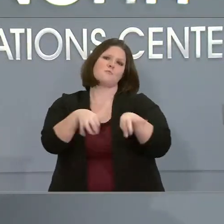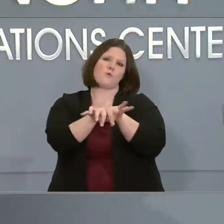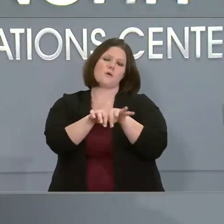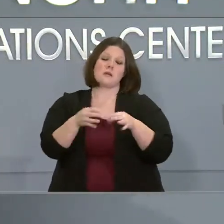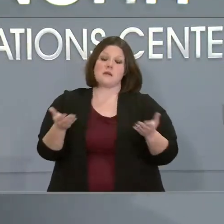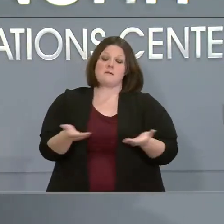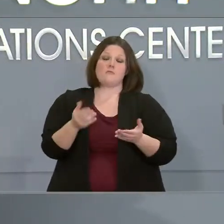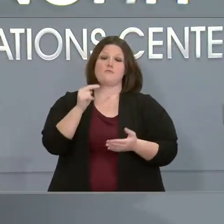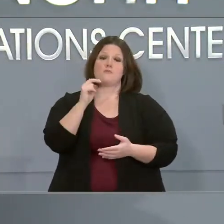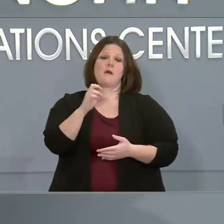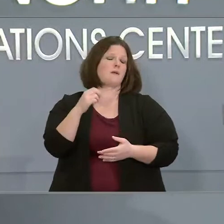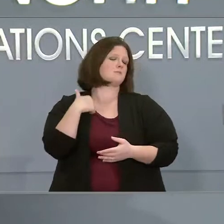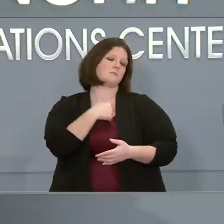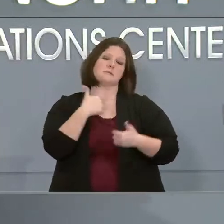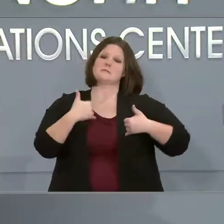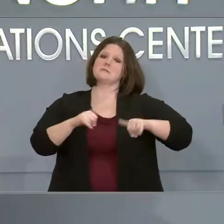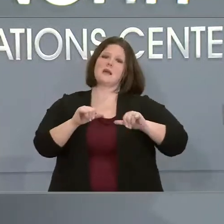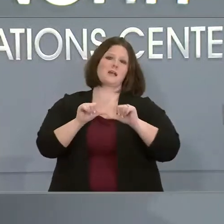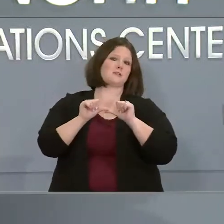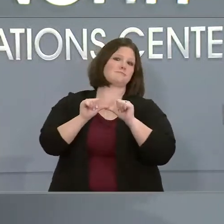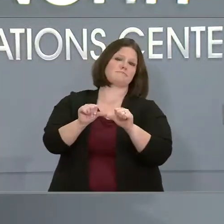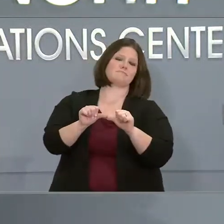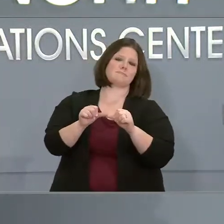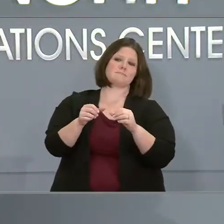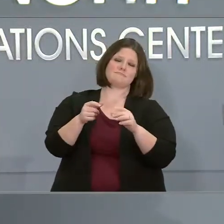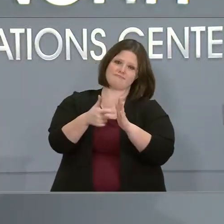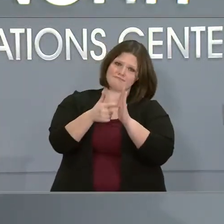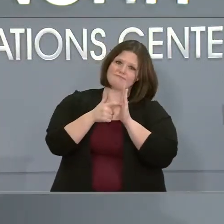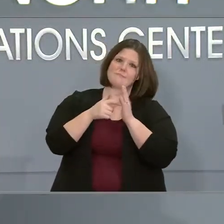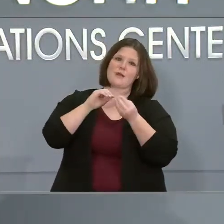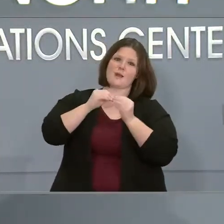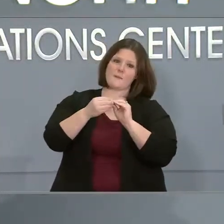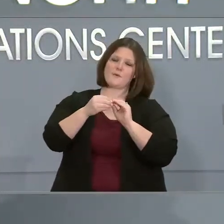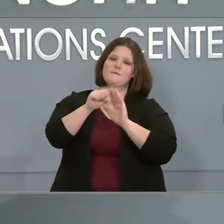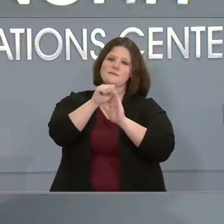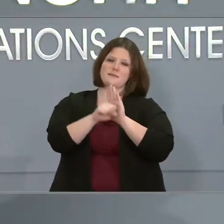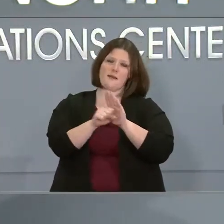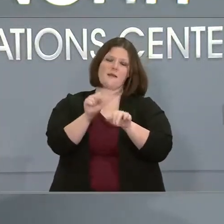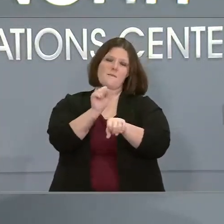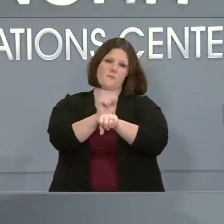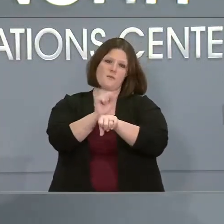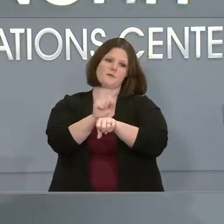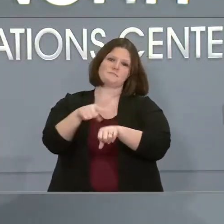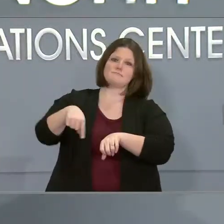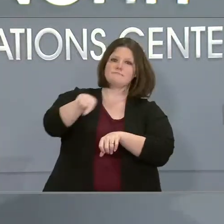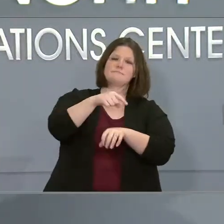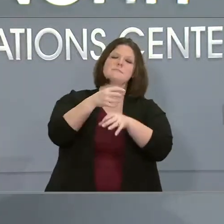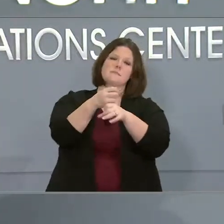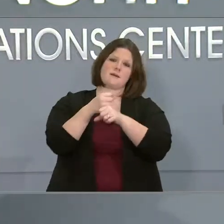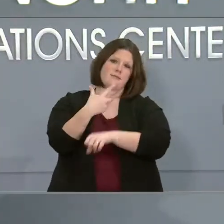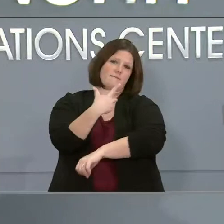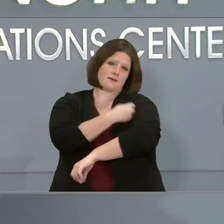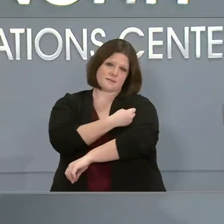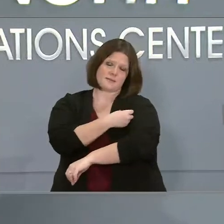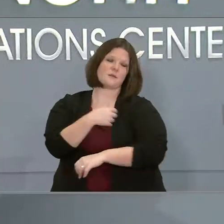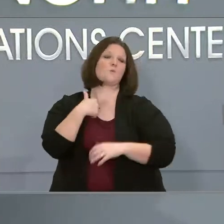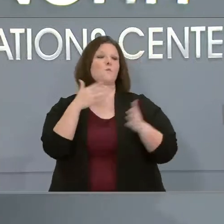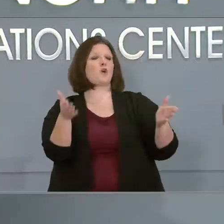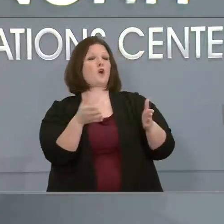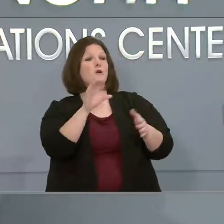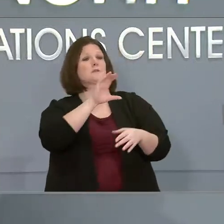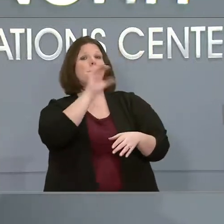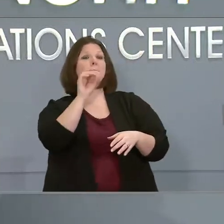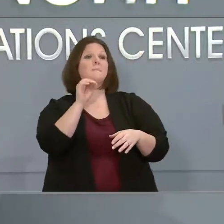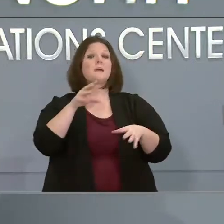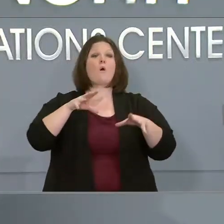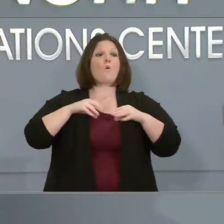North Carolina, we've continued to increase the number of state employees getting vaccinated. We've encouraged employers to